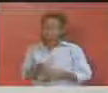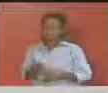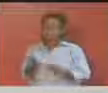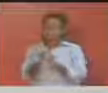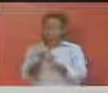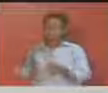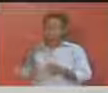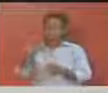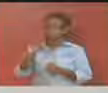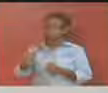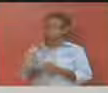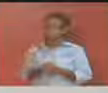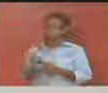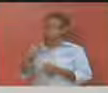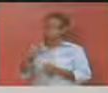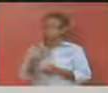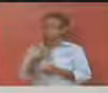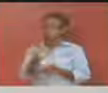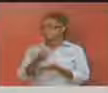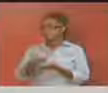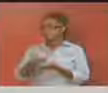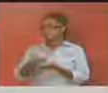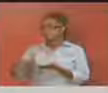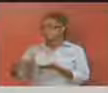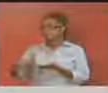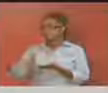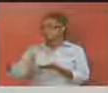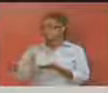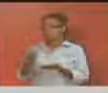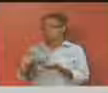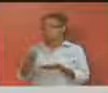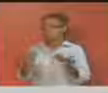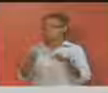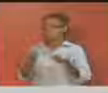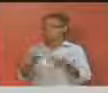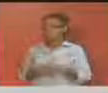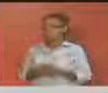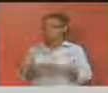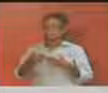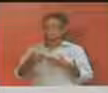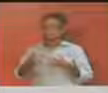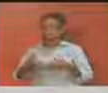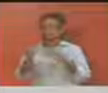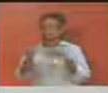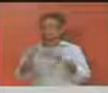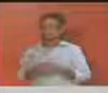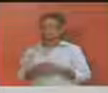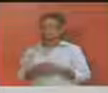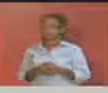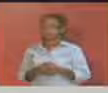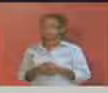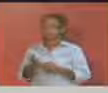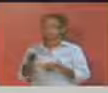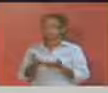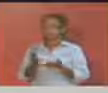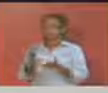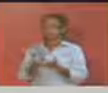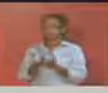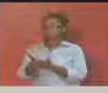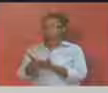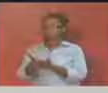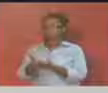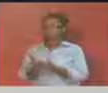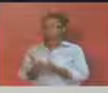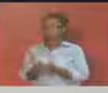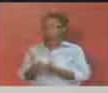indemnification agreement, which gives us certain rights and responsibilities and puts certain responsibilities on the manufacturer